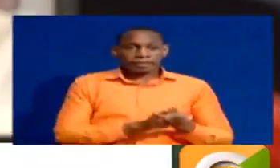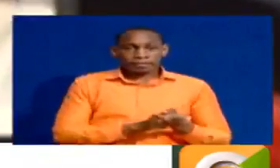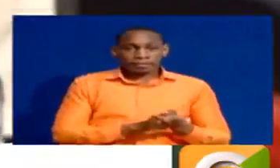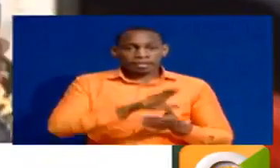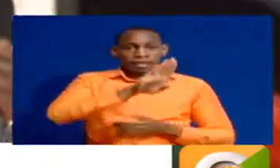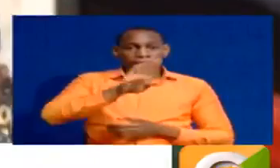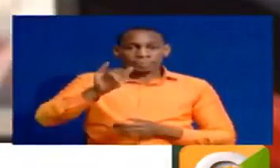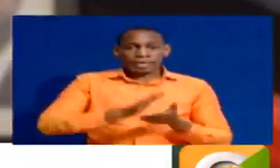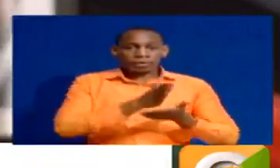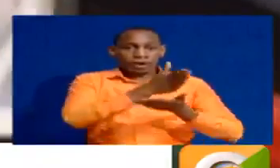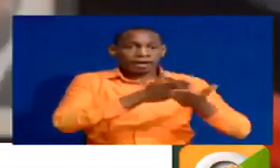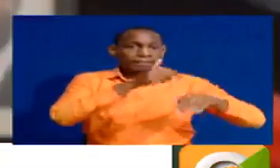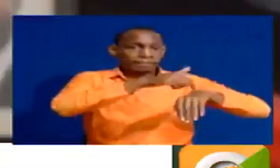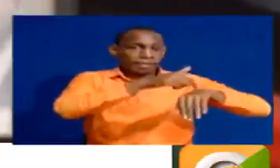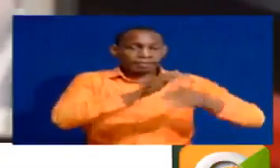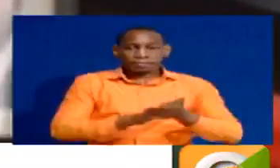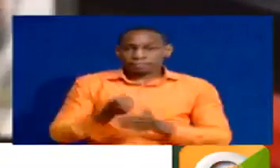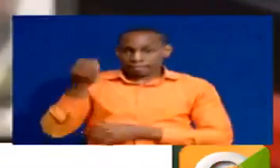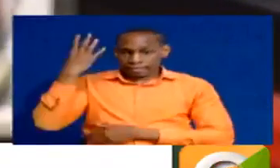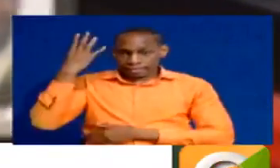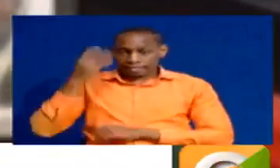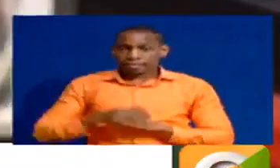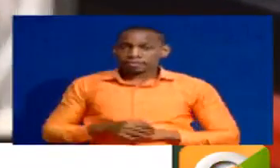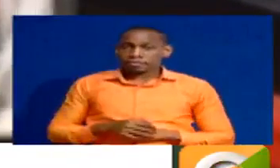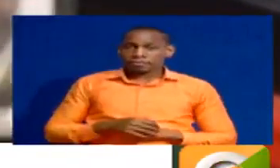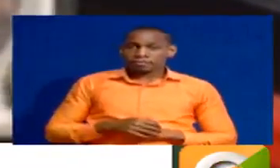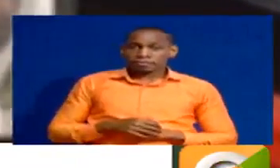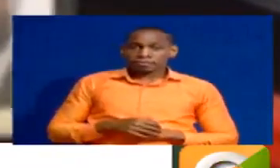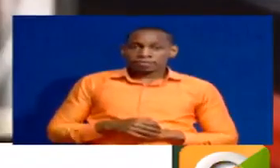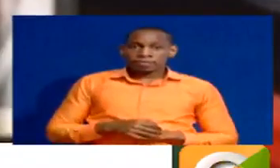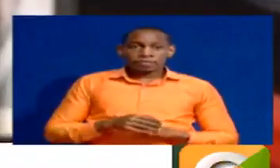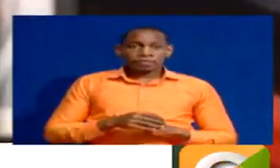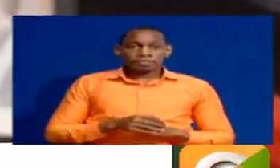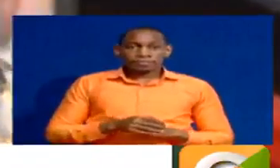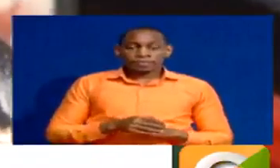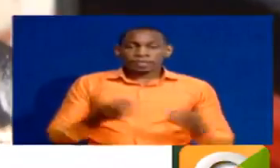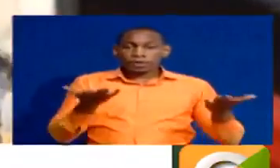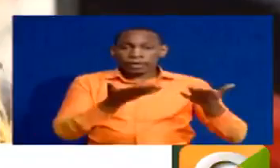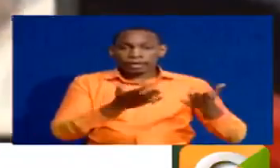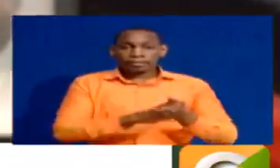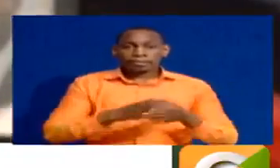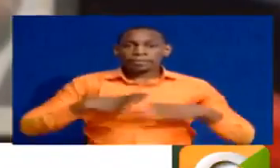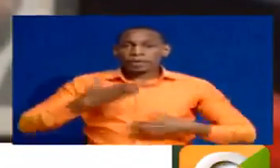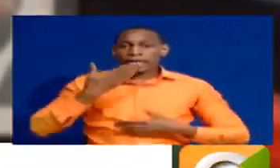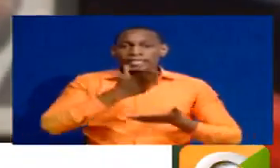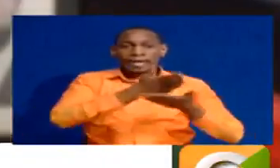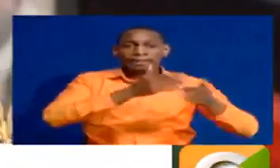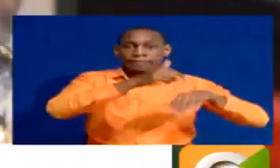Wamepeleka regi kwa half time. Sawa sawa. Iko wapi? Iko